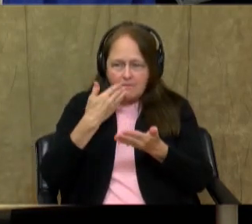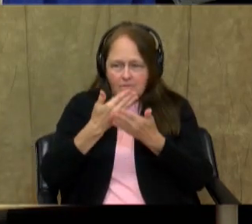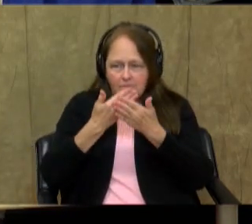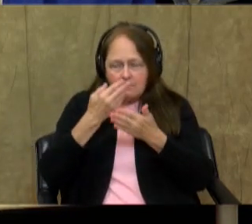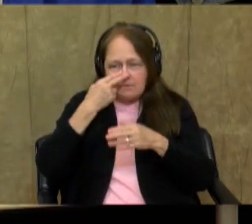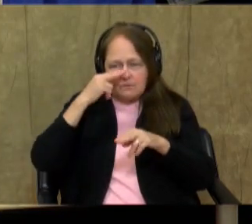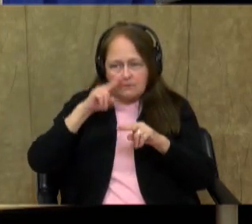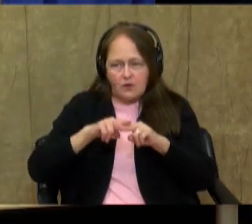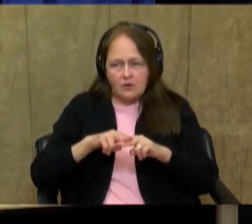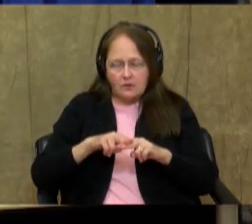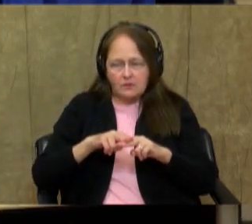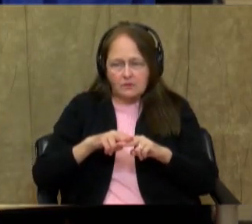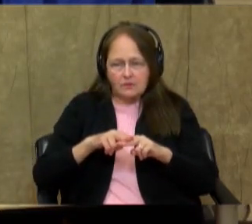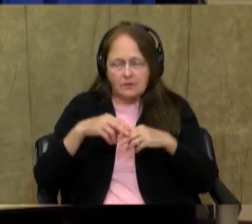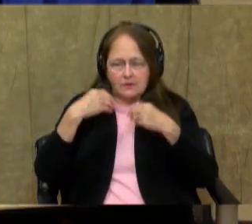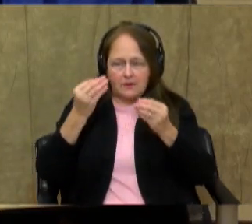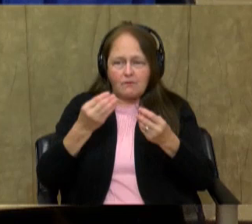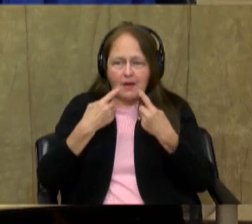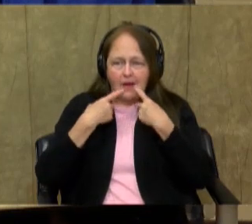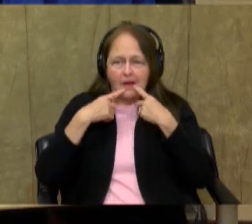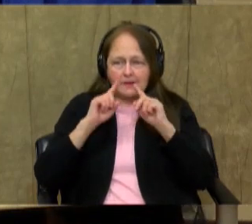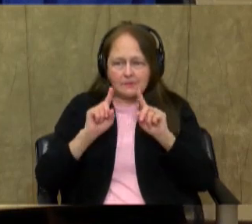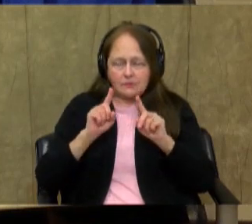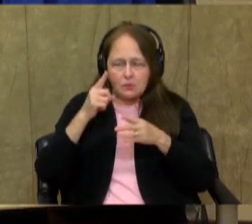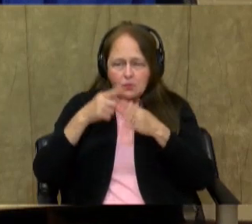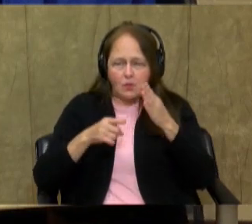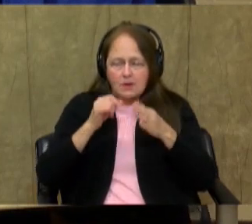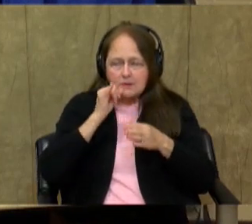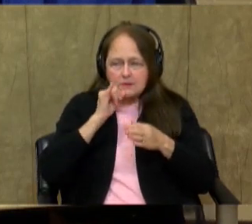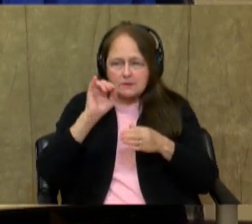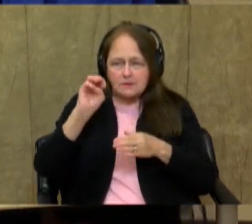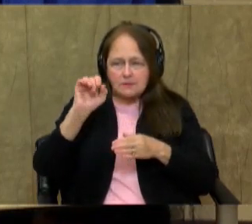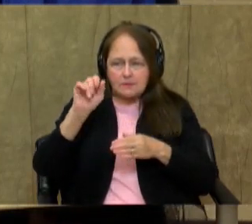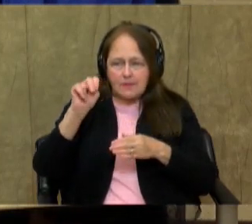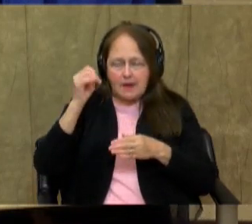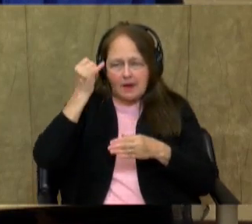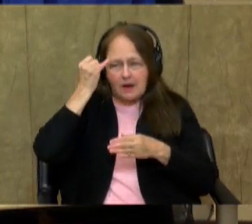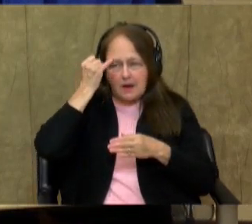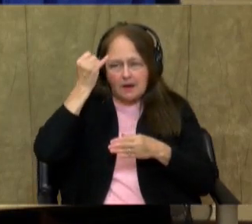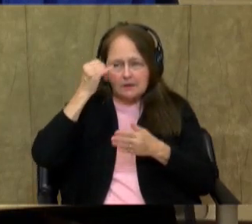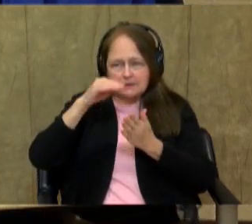fun. Don't forget to submit your answer. What is the main idea or